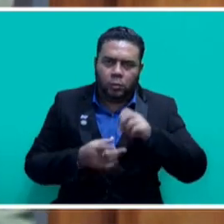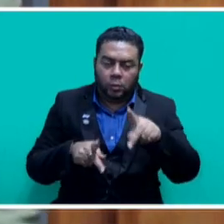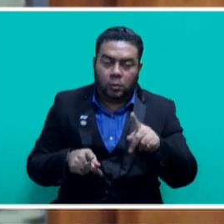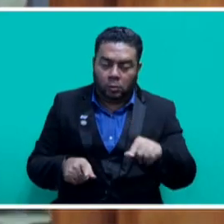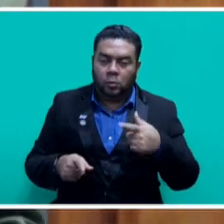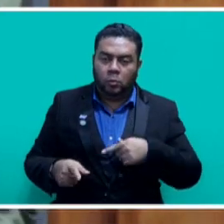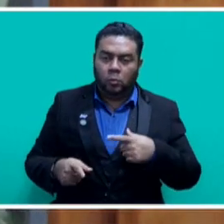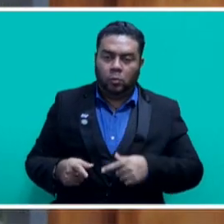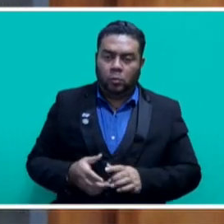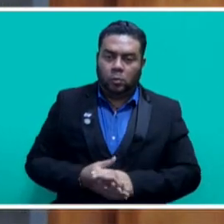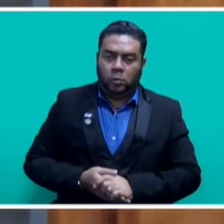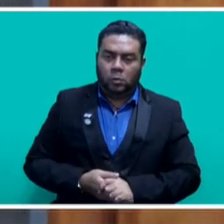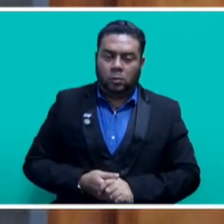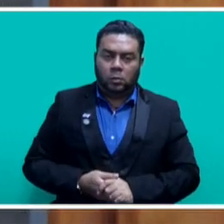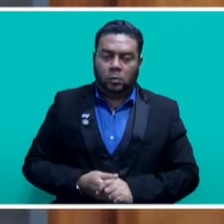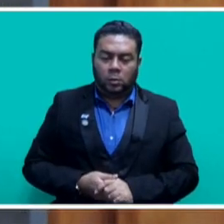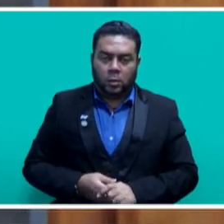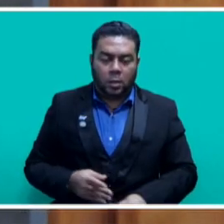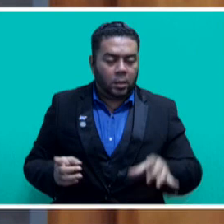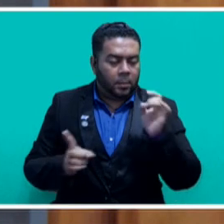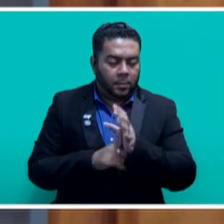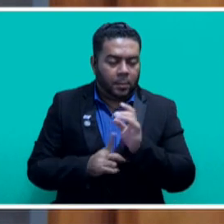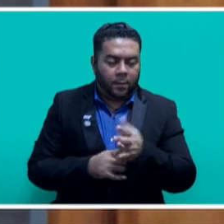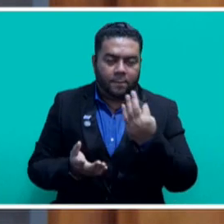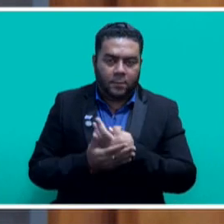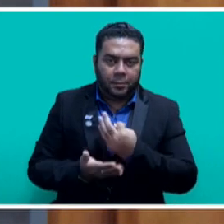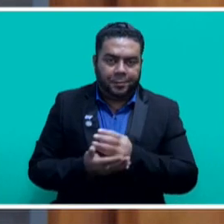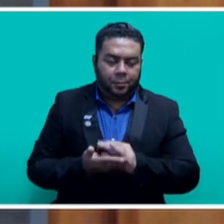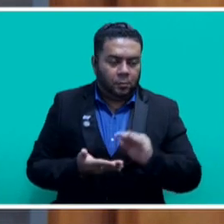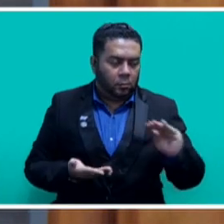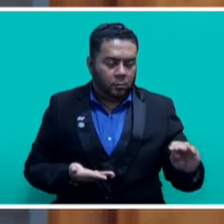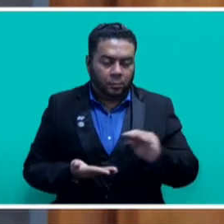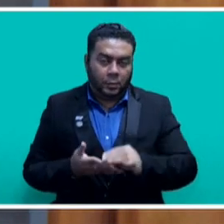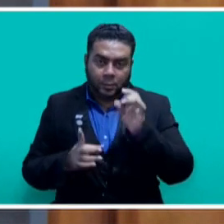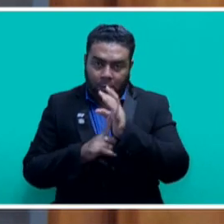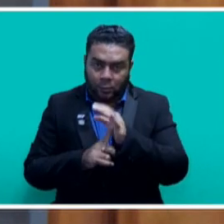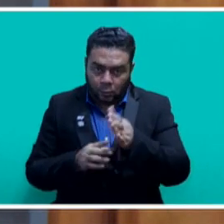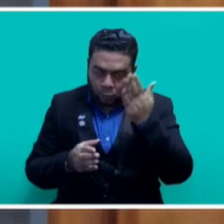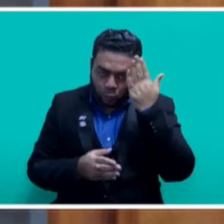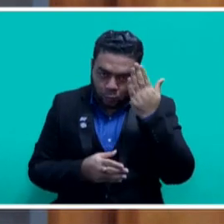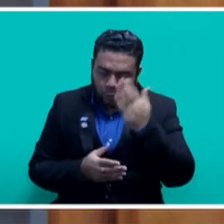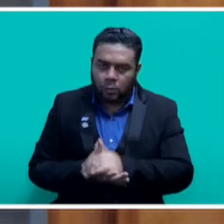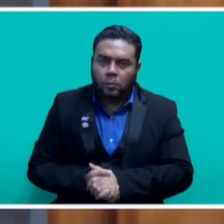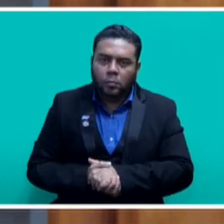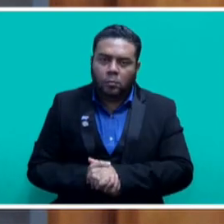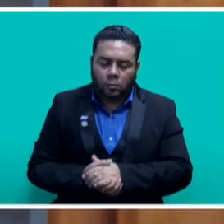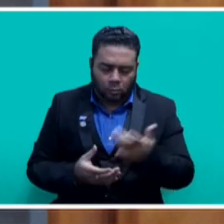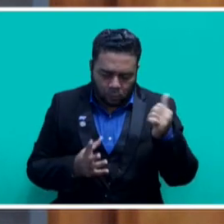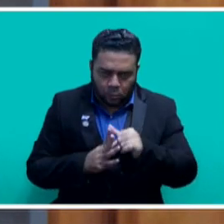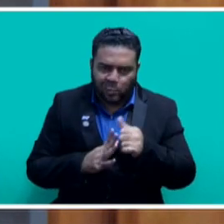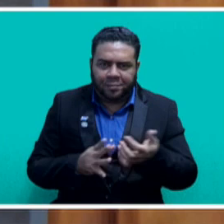reason, Mr. Speaker, sir, the necessary fund to provide grants to our special schools is also included